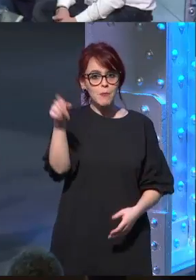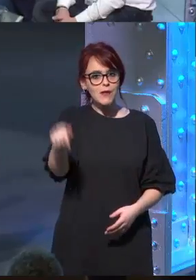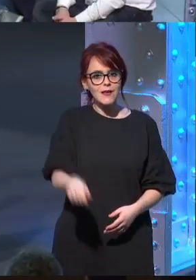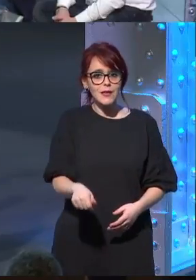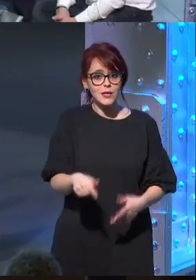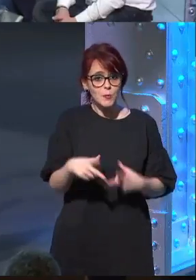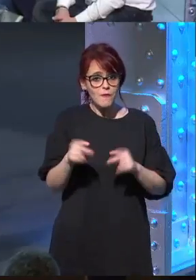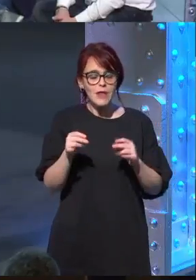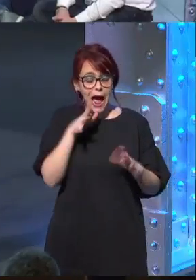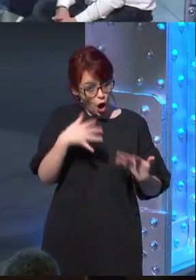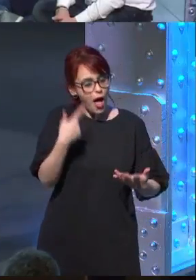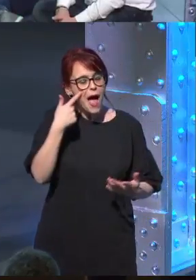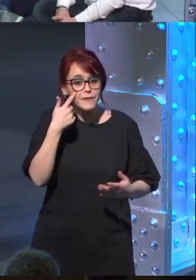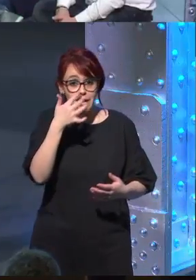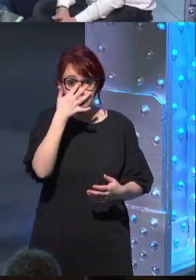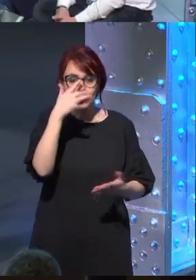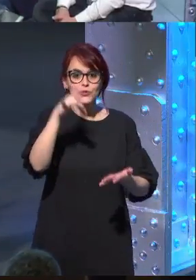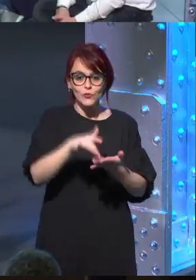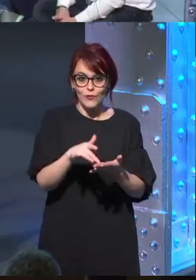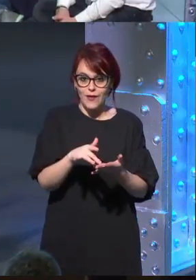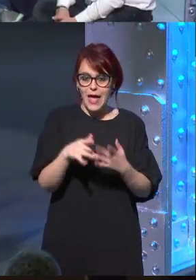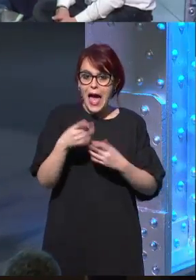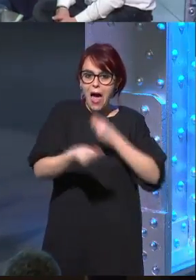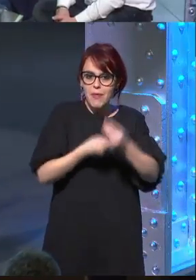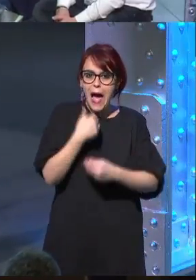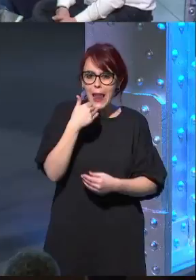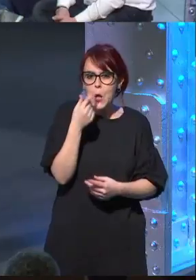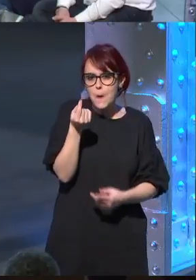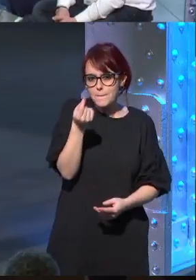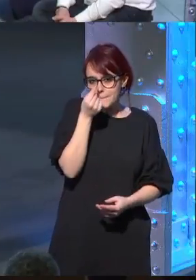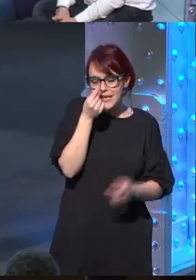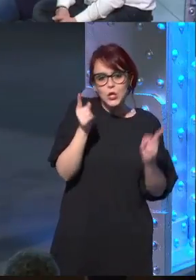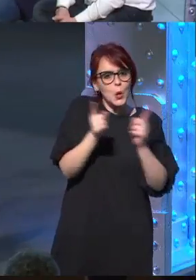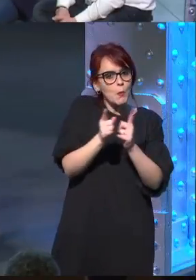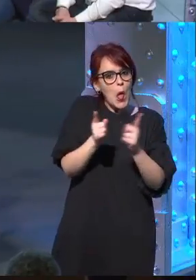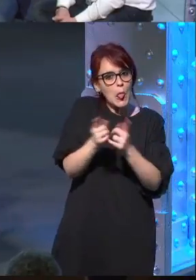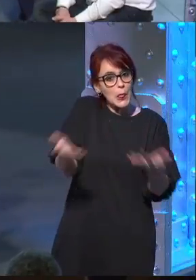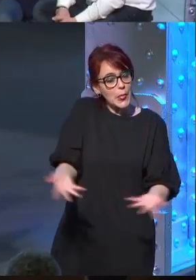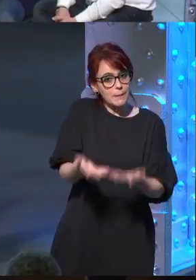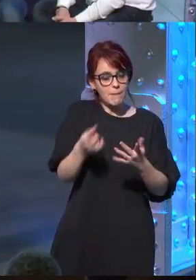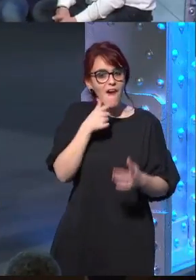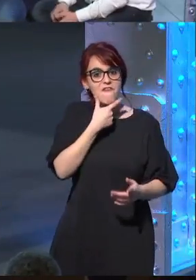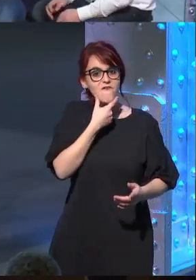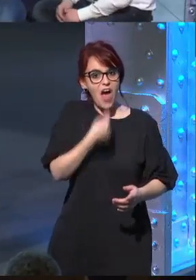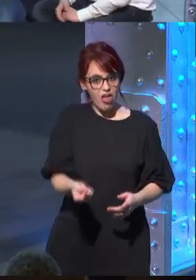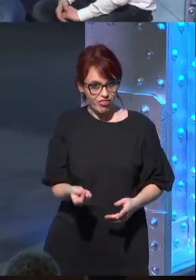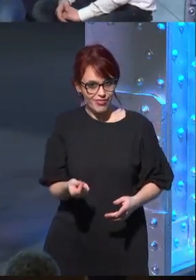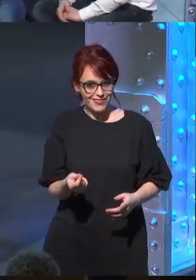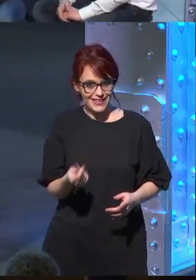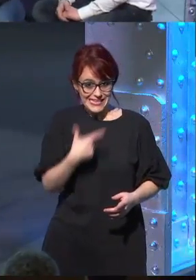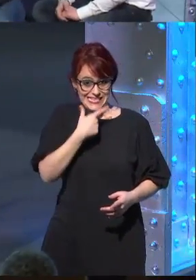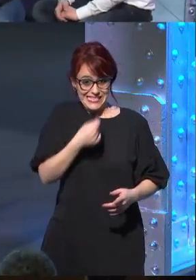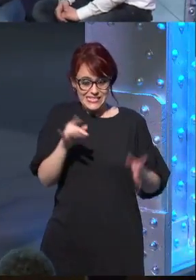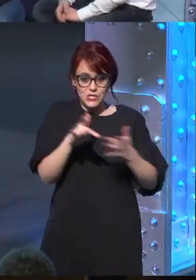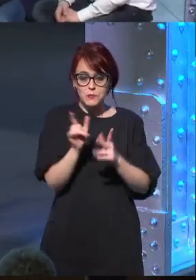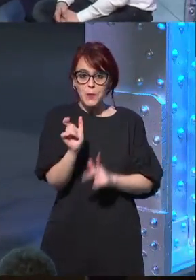these ideas and all of these values, but the moment we step out of this room, we are all going back to our old habits. So